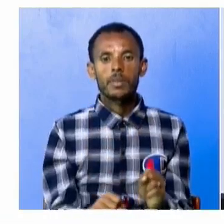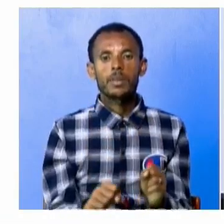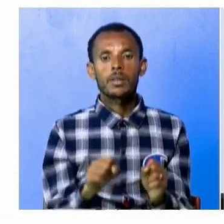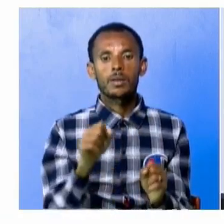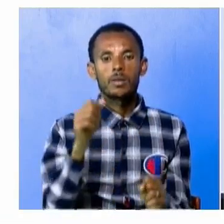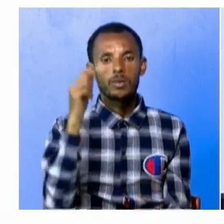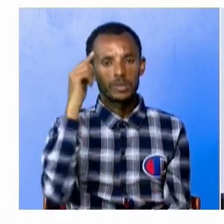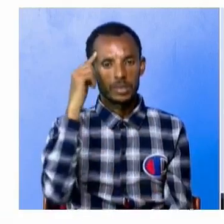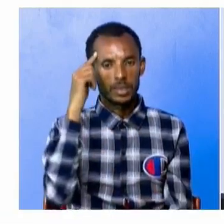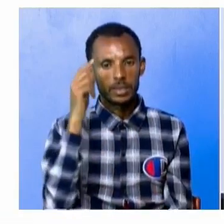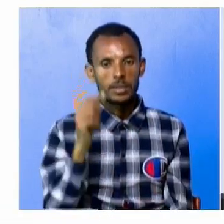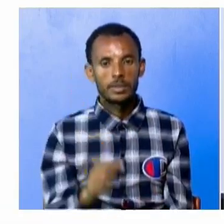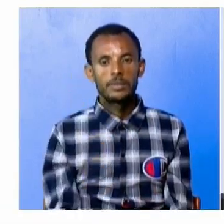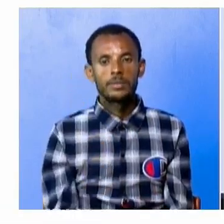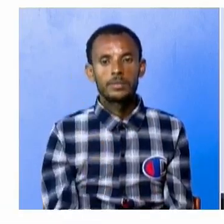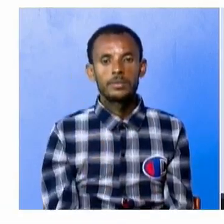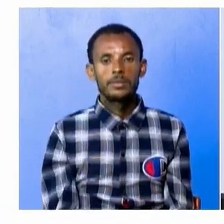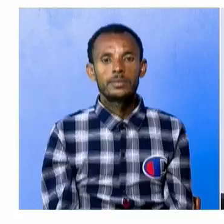consider